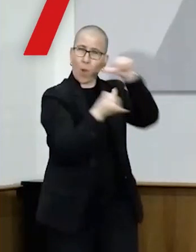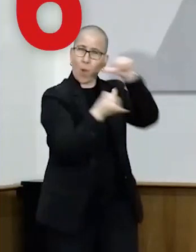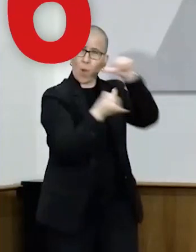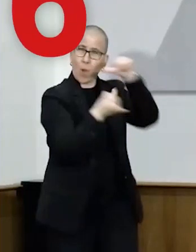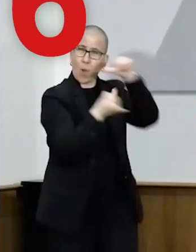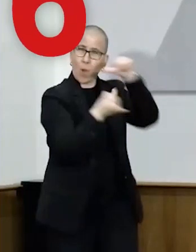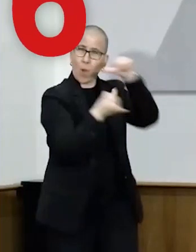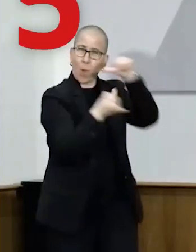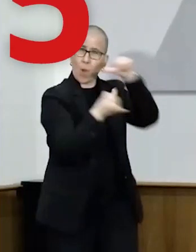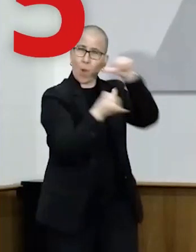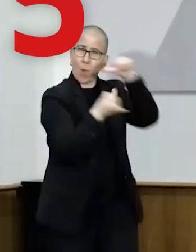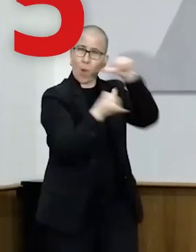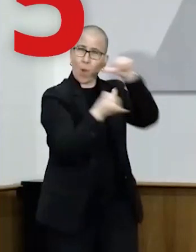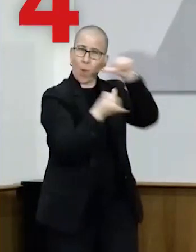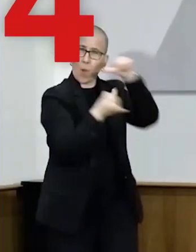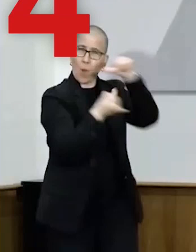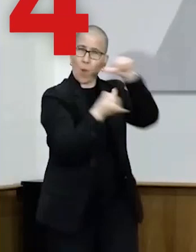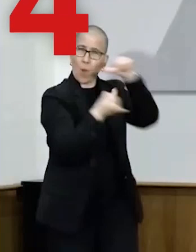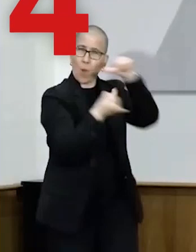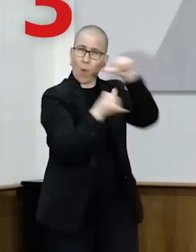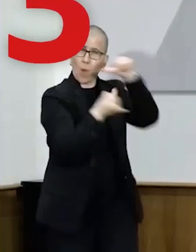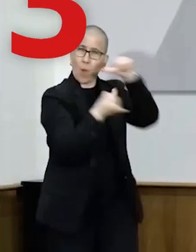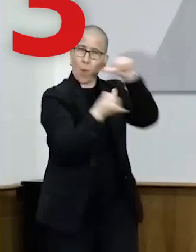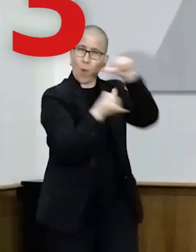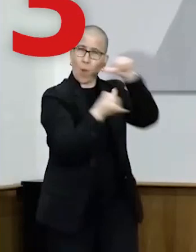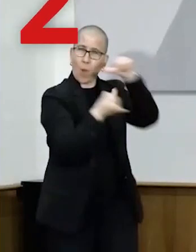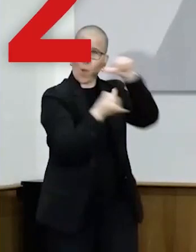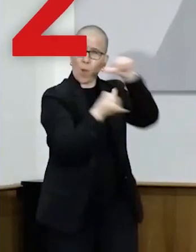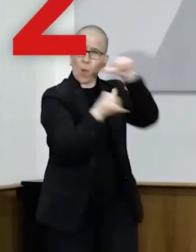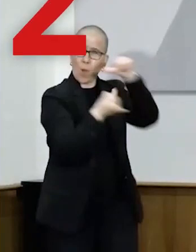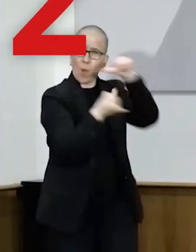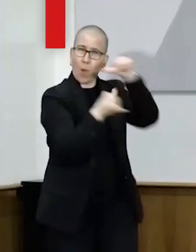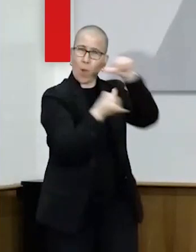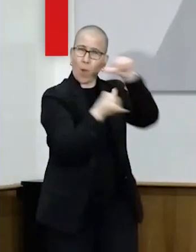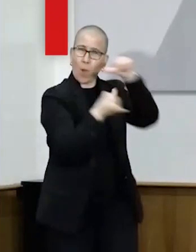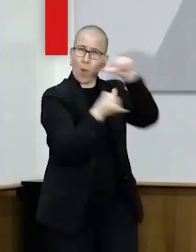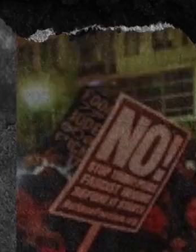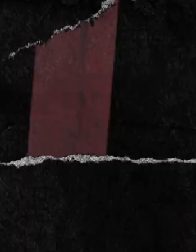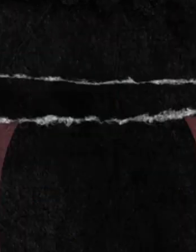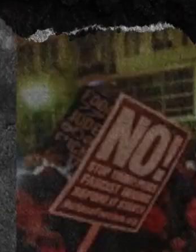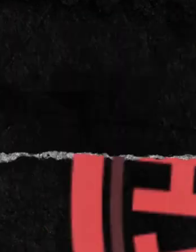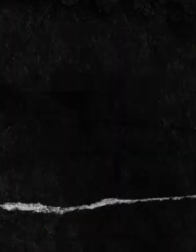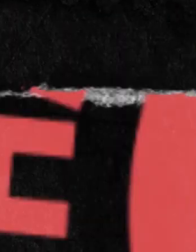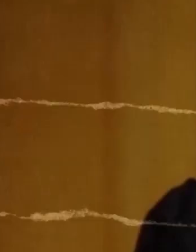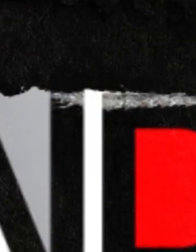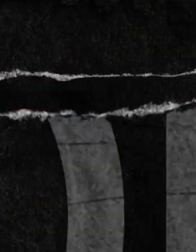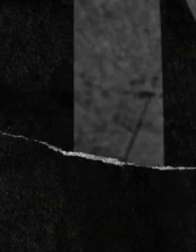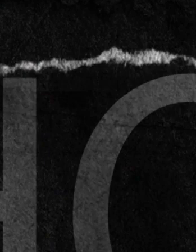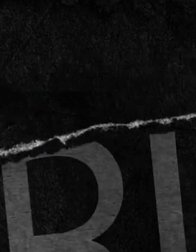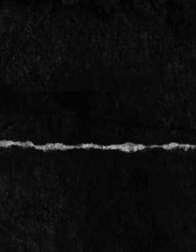country because of a simple traffic violation. You dumb cocksucker. How can you be the governor of anything?